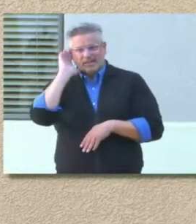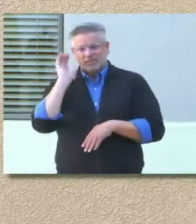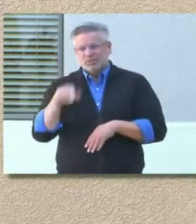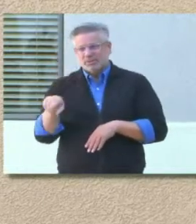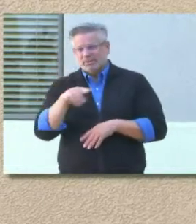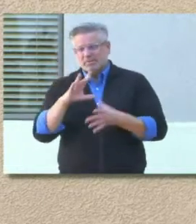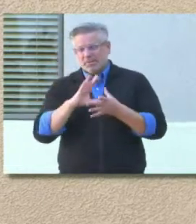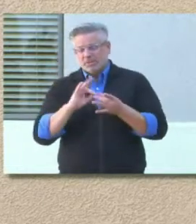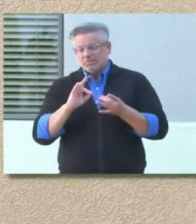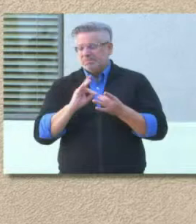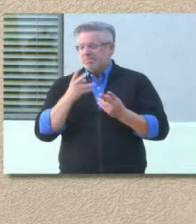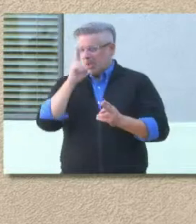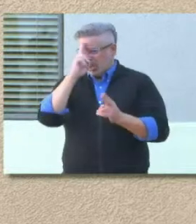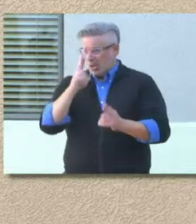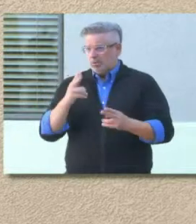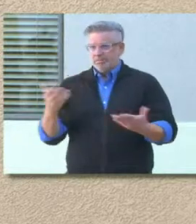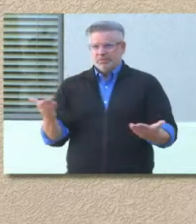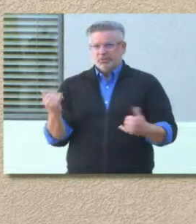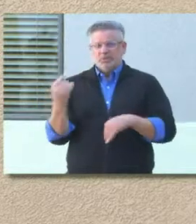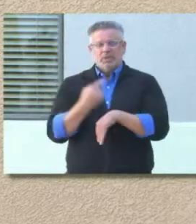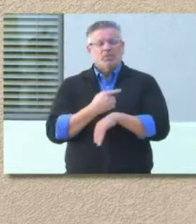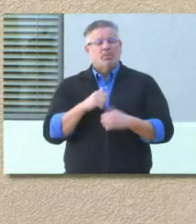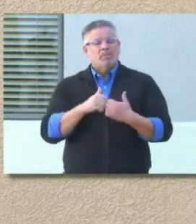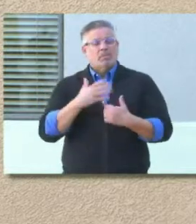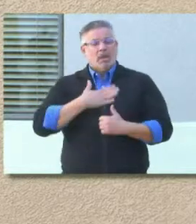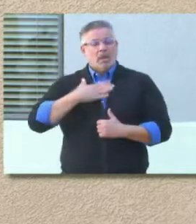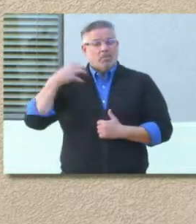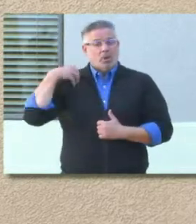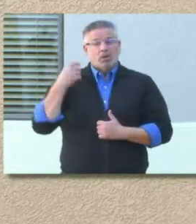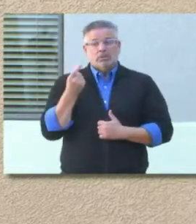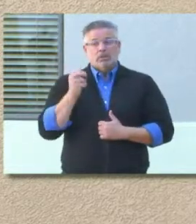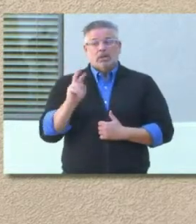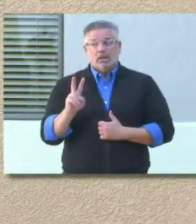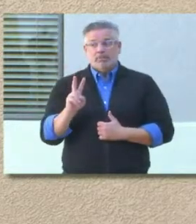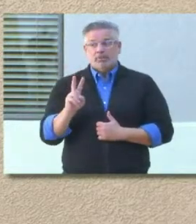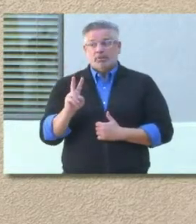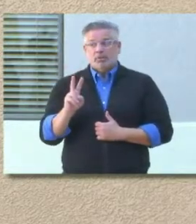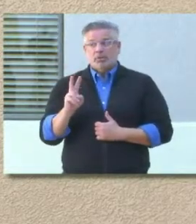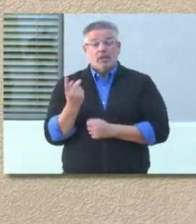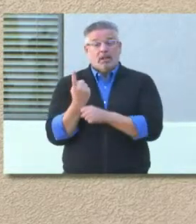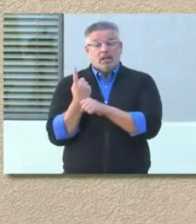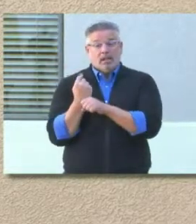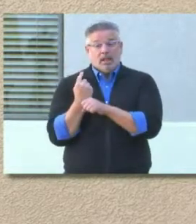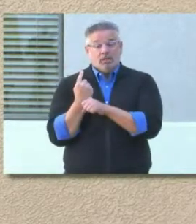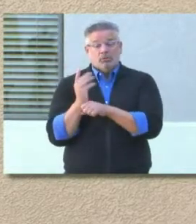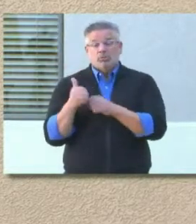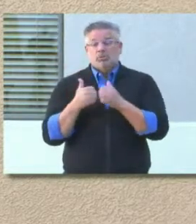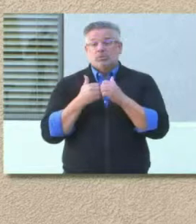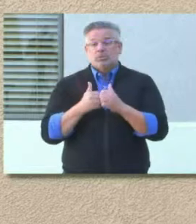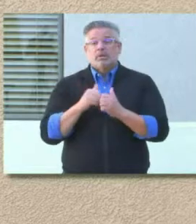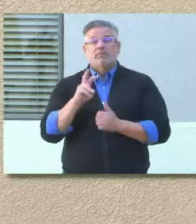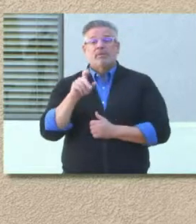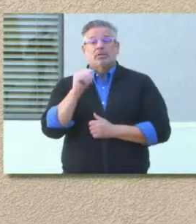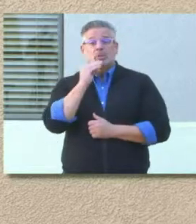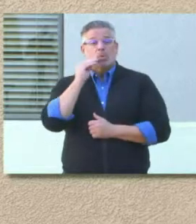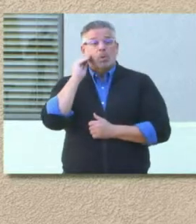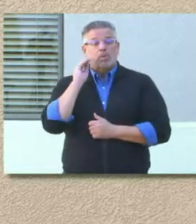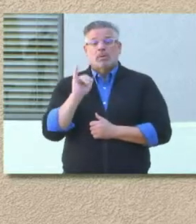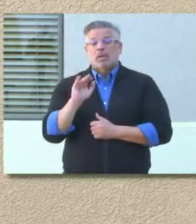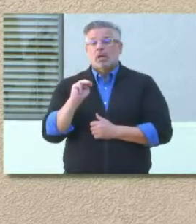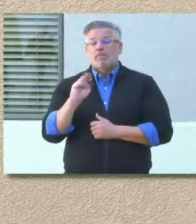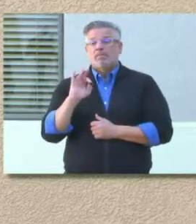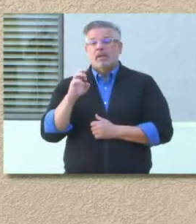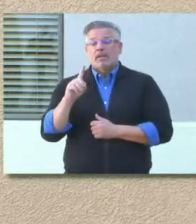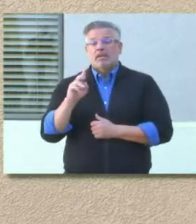this. I am so honored to be here today with my boss, the governor. Last year, we were together at the Veterans Home in Yountville in